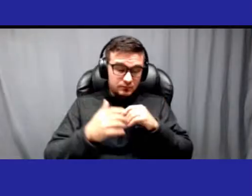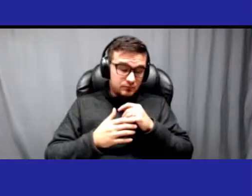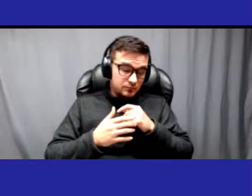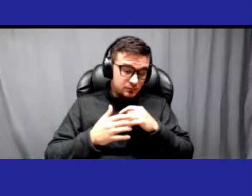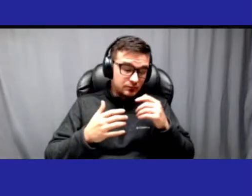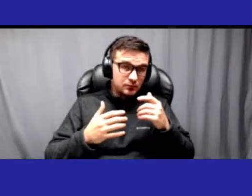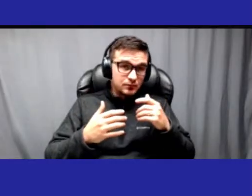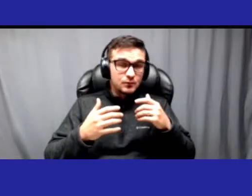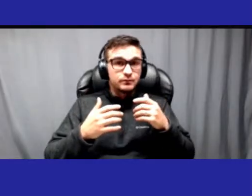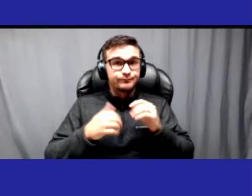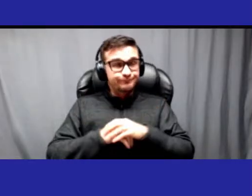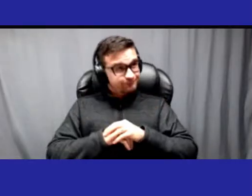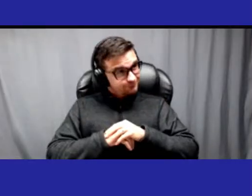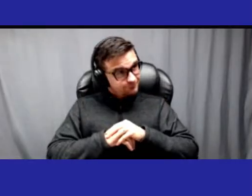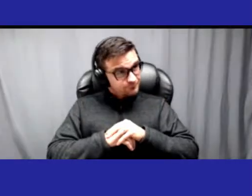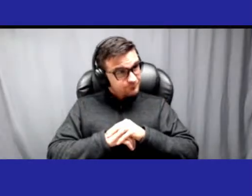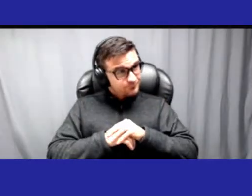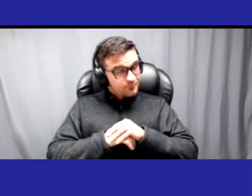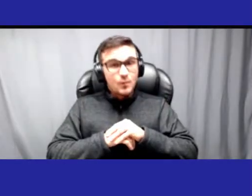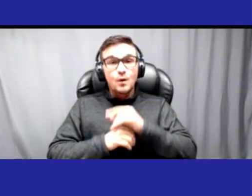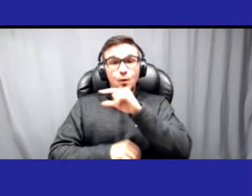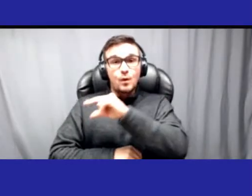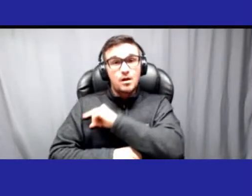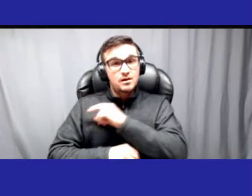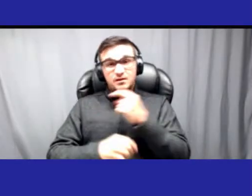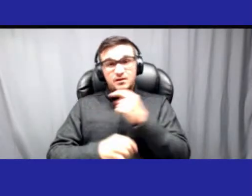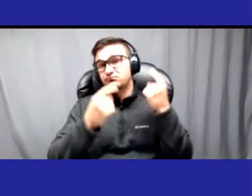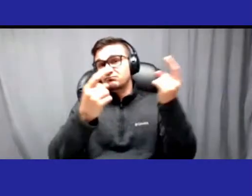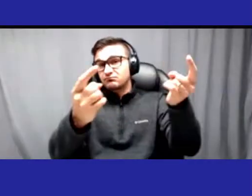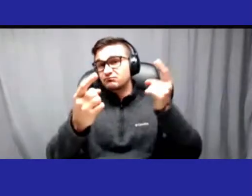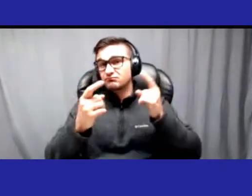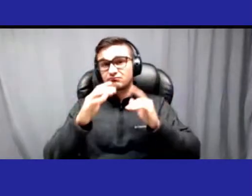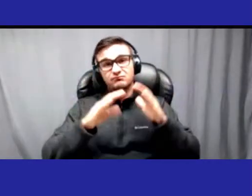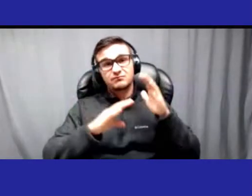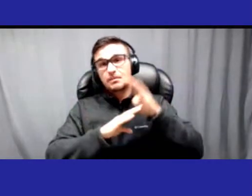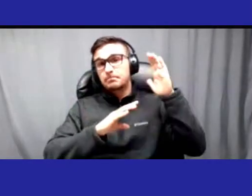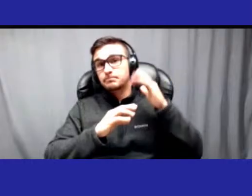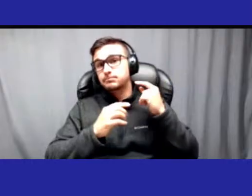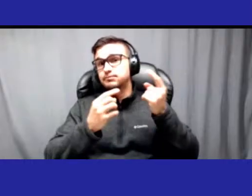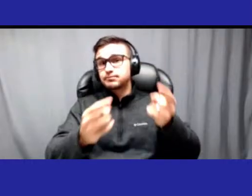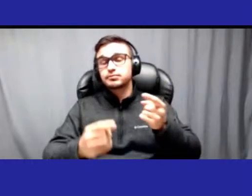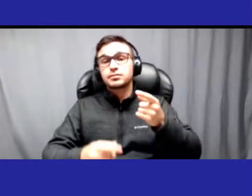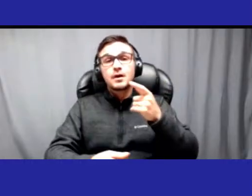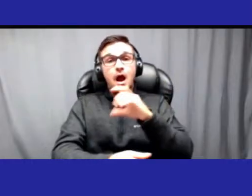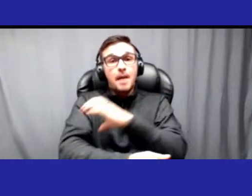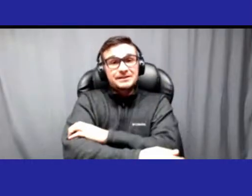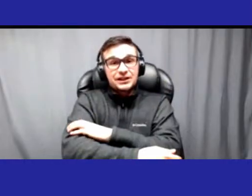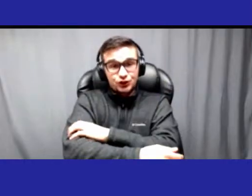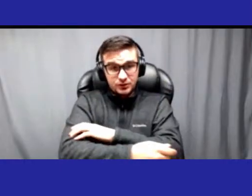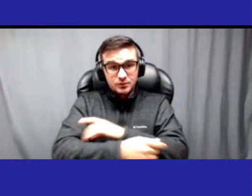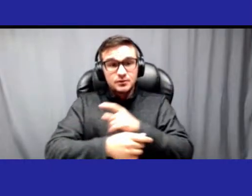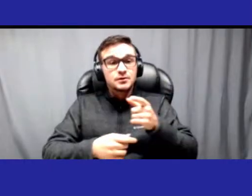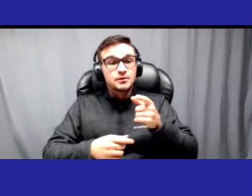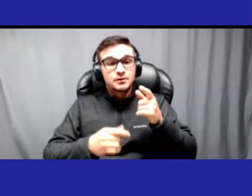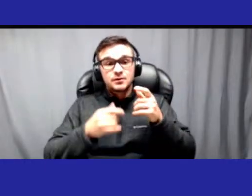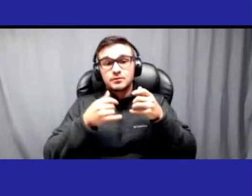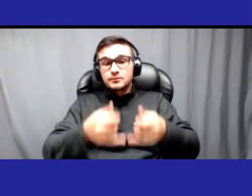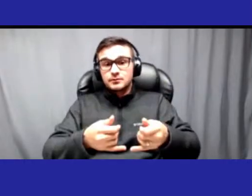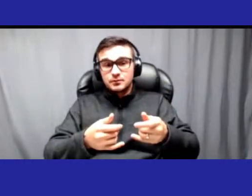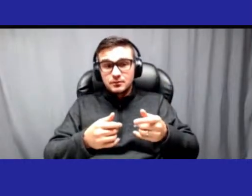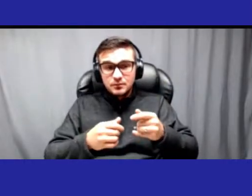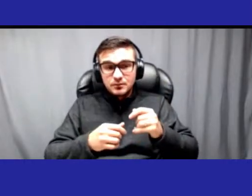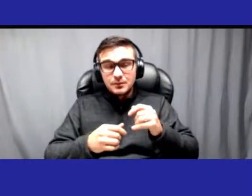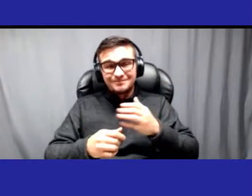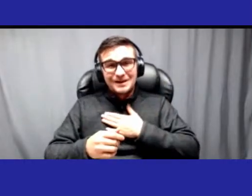exception, but the quality is the highest it's ever been. We recently on the hypertension side got an award at Morrisania, the clinic where I practice, where